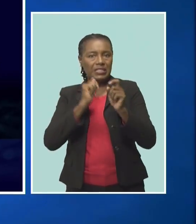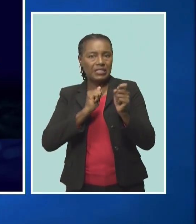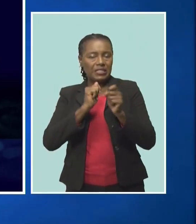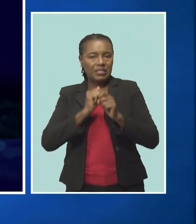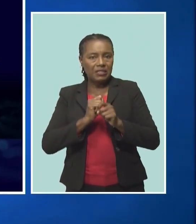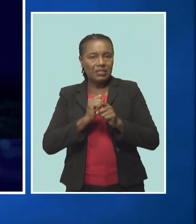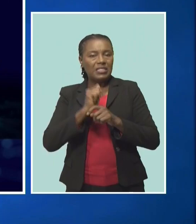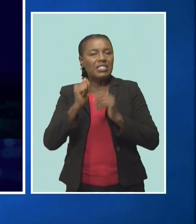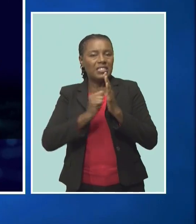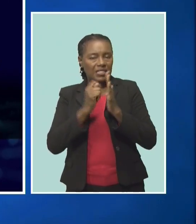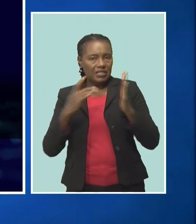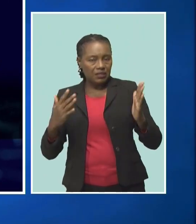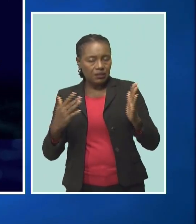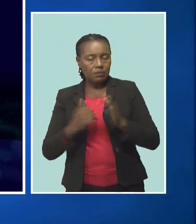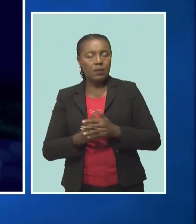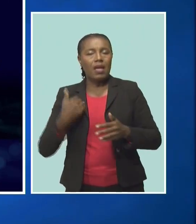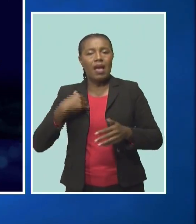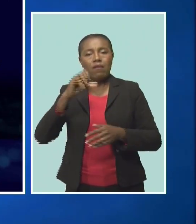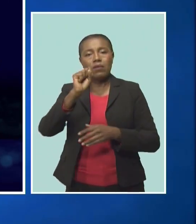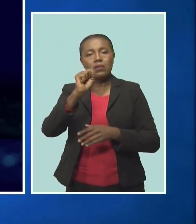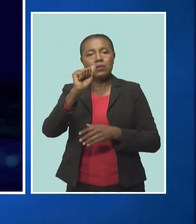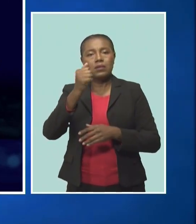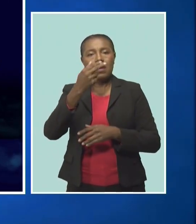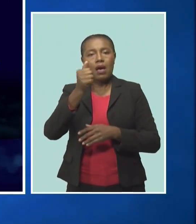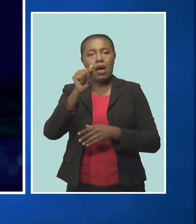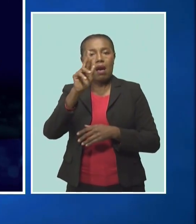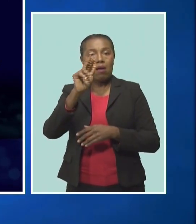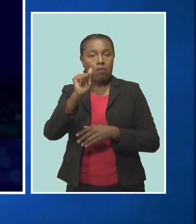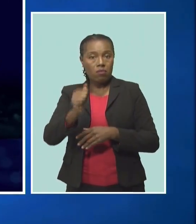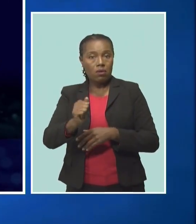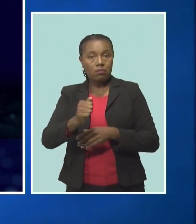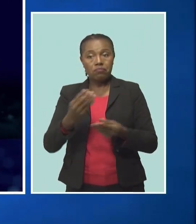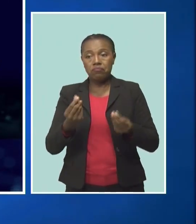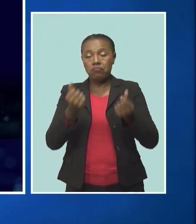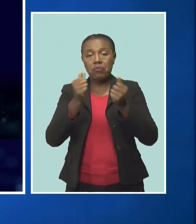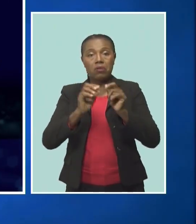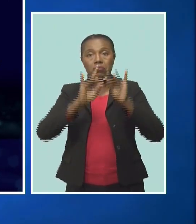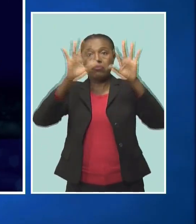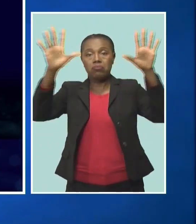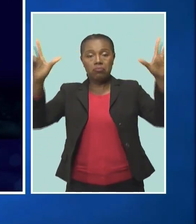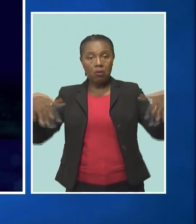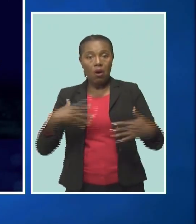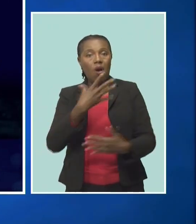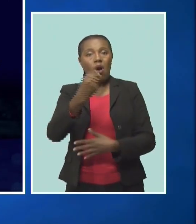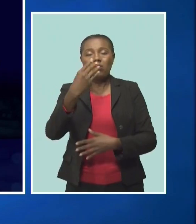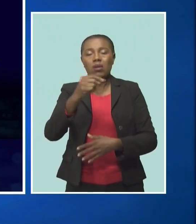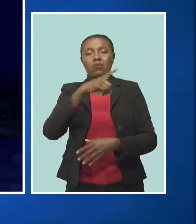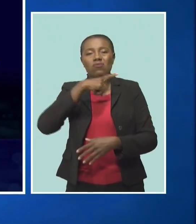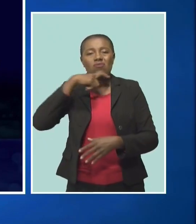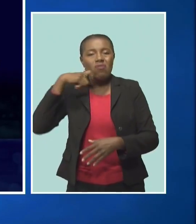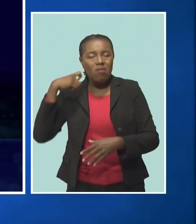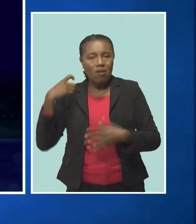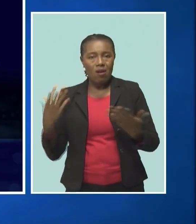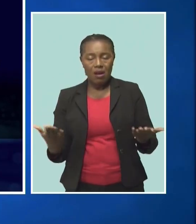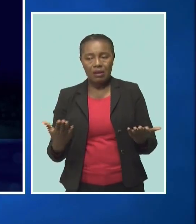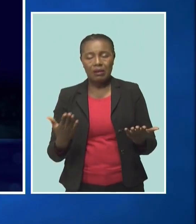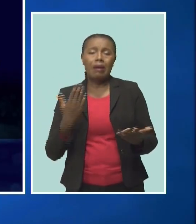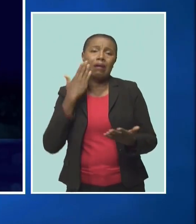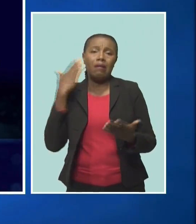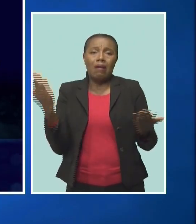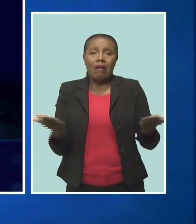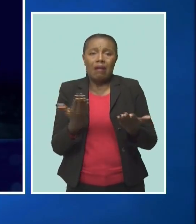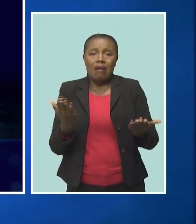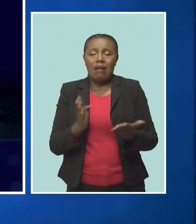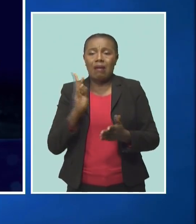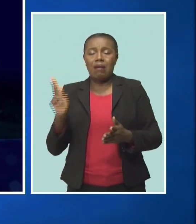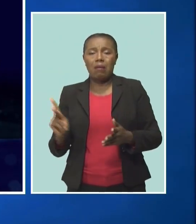the Sahara dust. Hopefully it can be dry as well. And then unfortunately, how it is in Barbados, persons